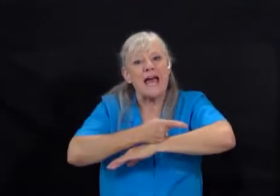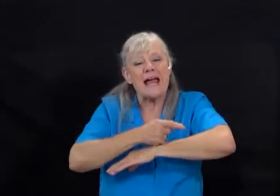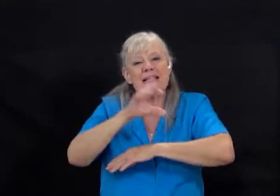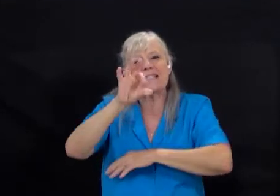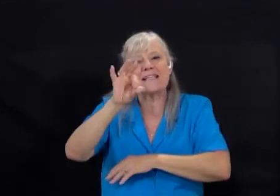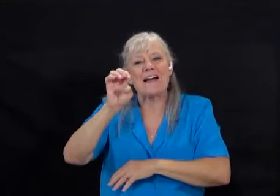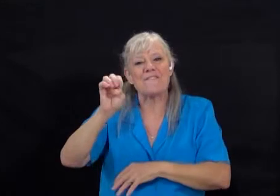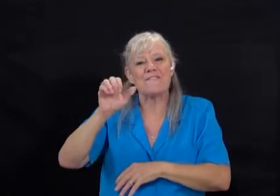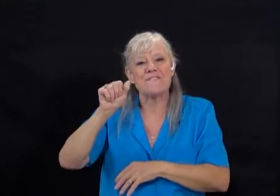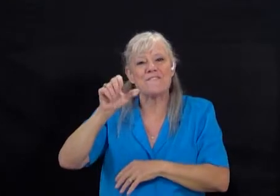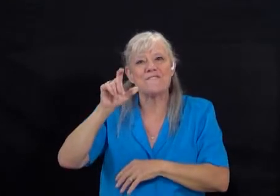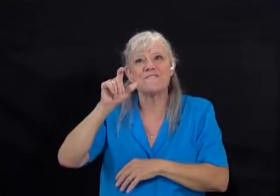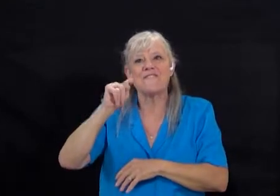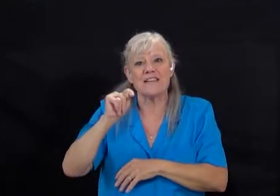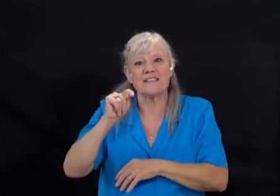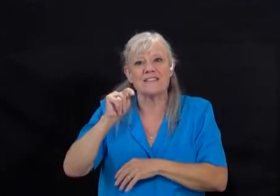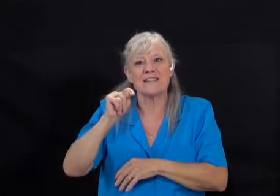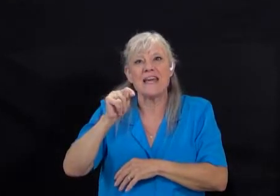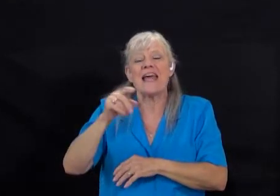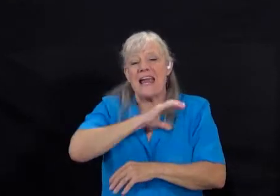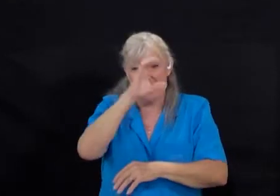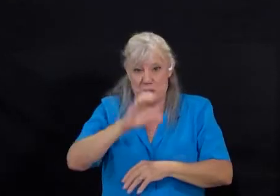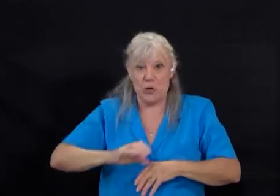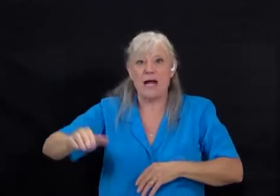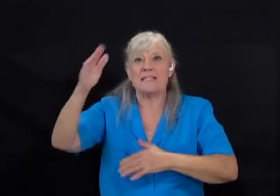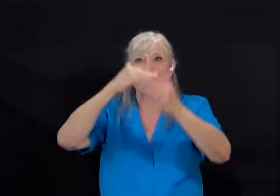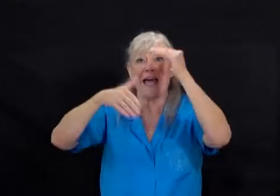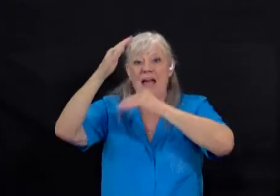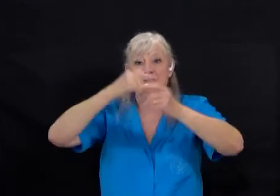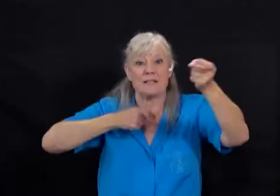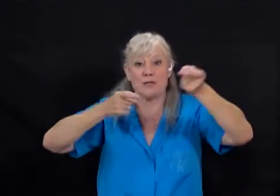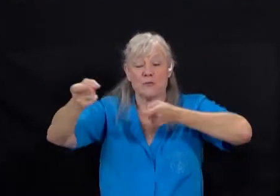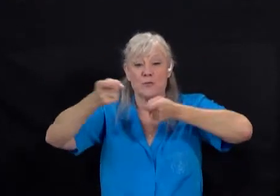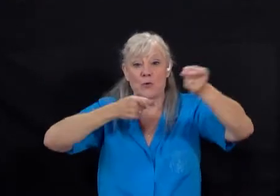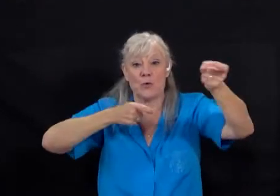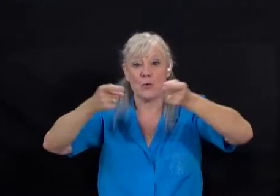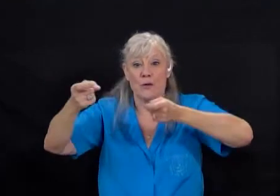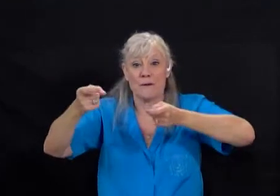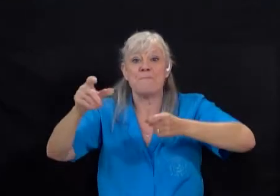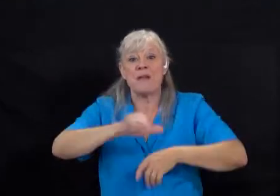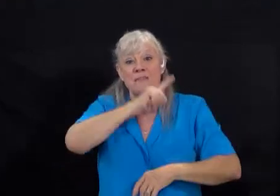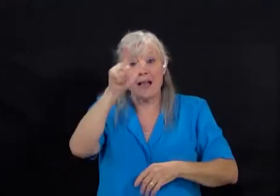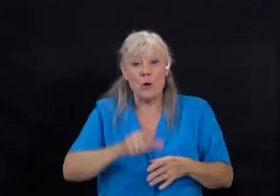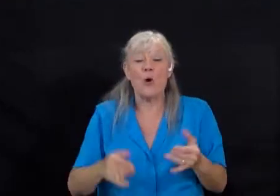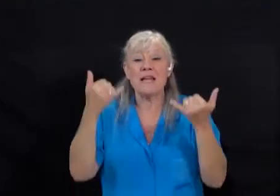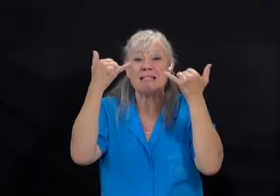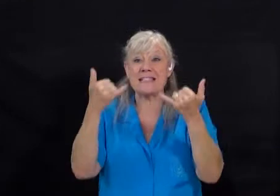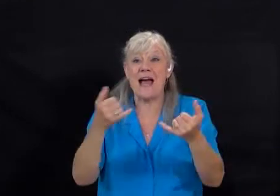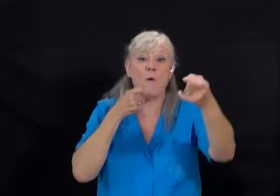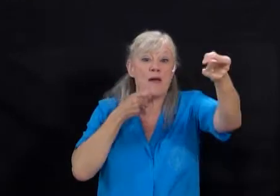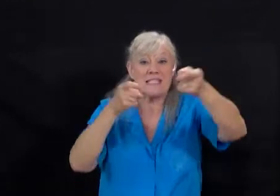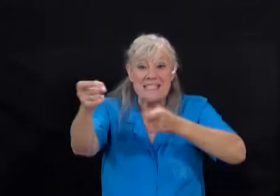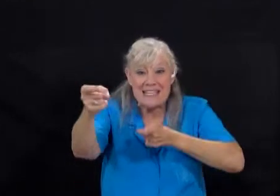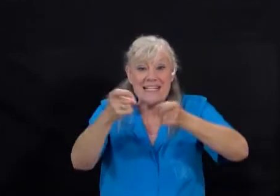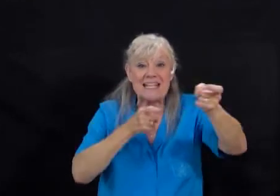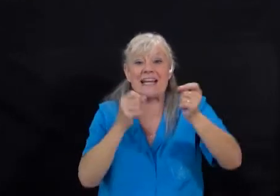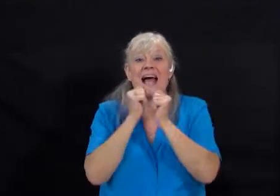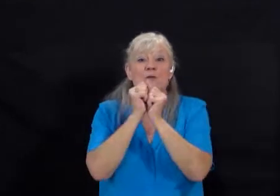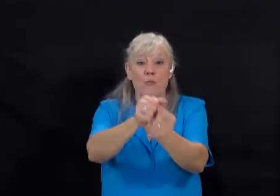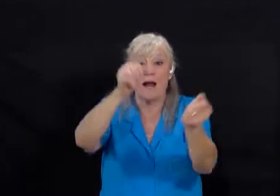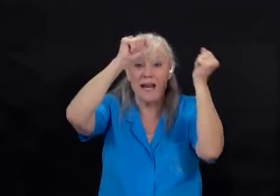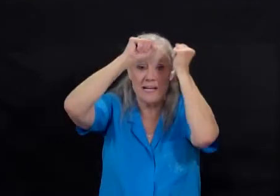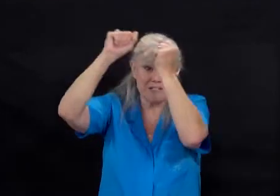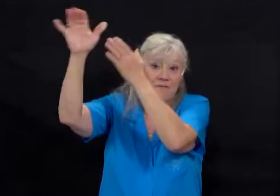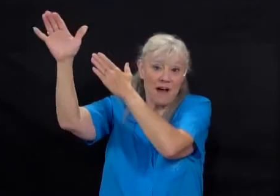the heavenly reign of Christ. The Lord is now seated at the right hand of the Father, as